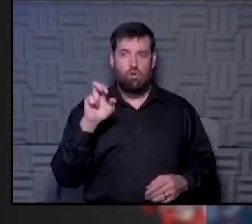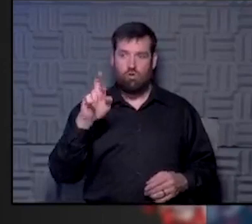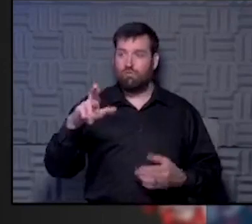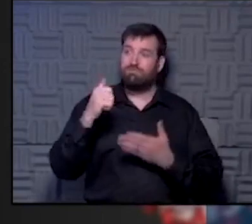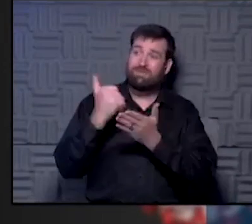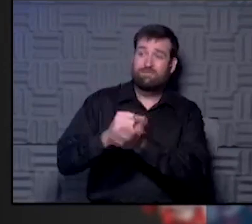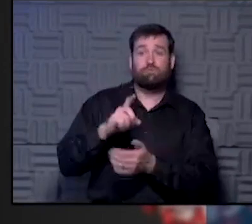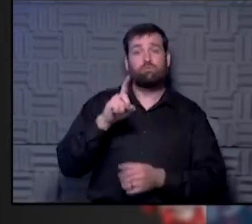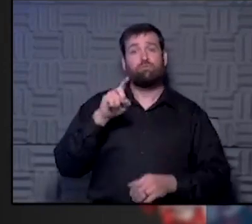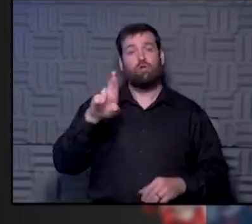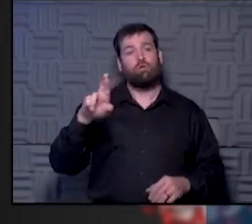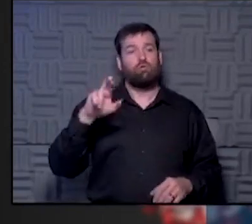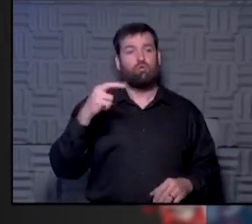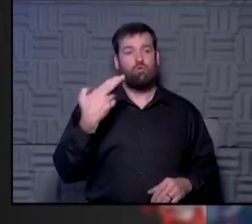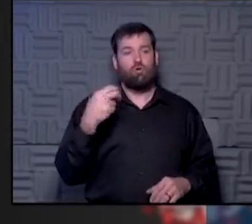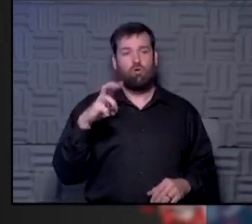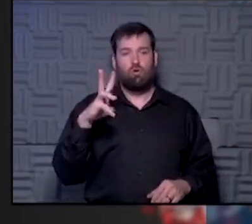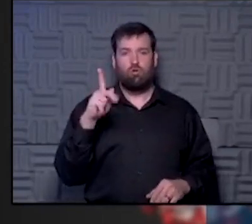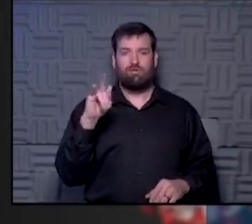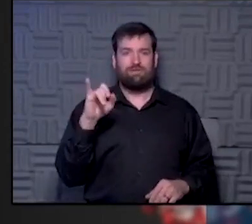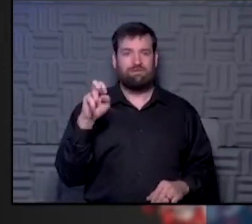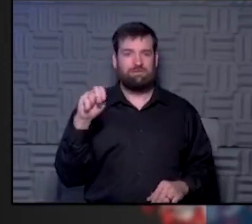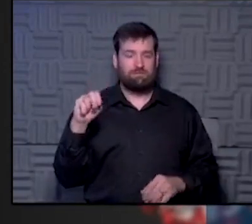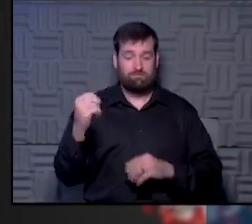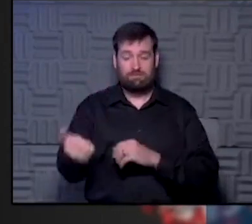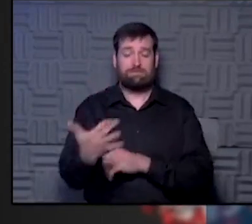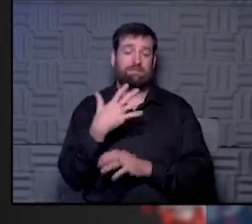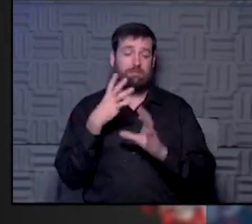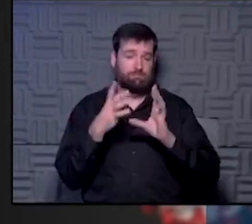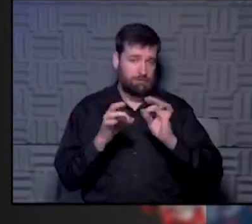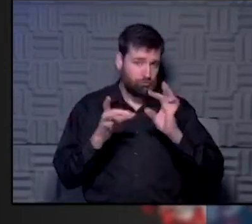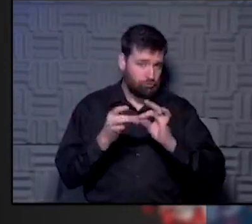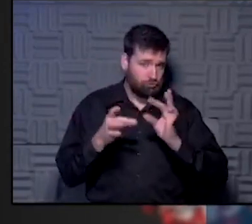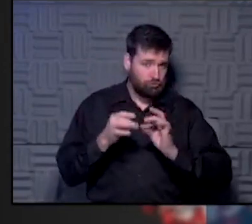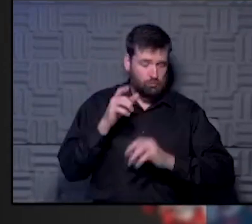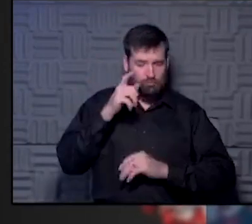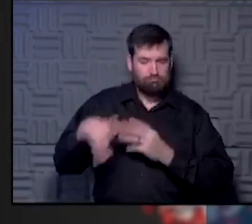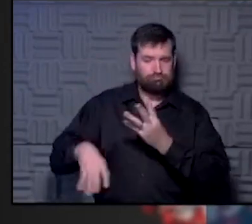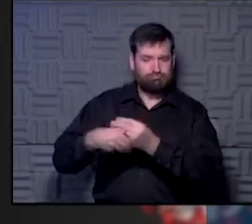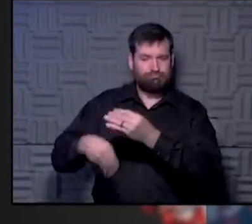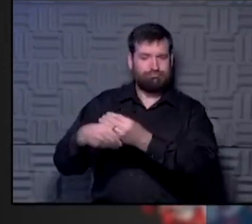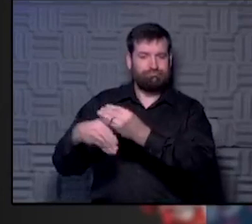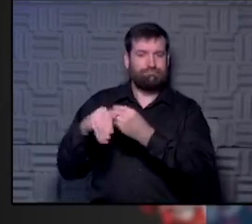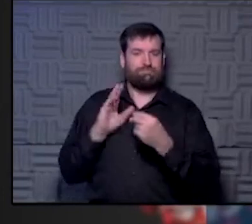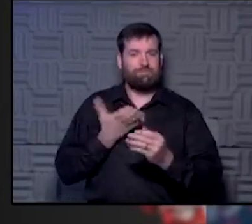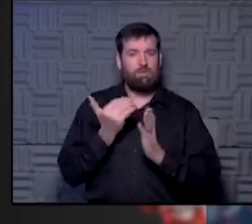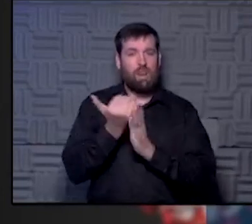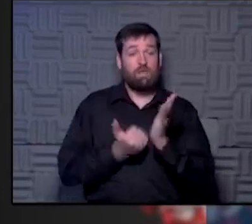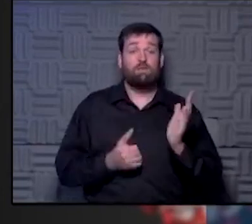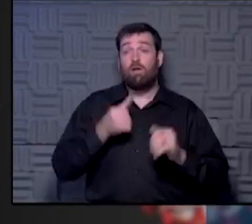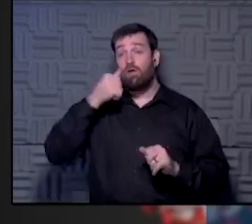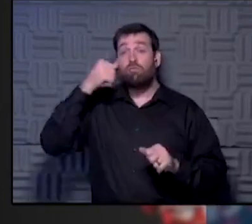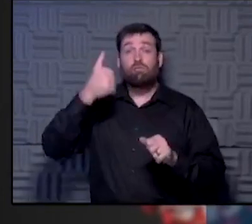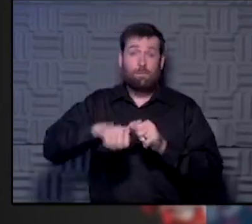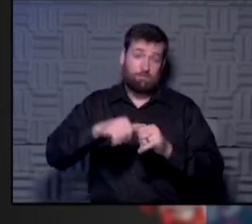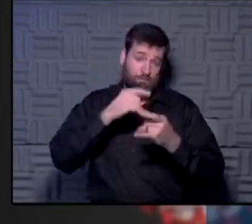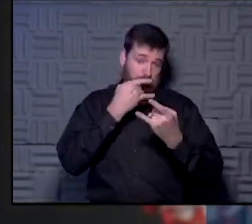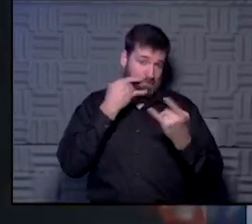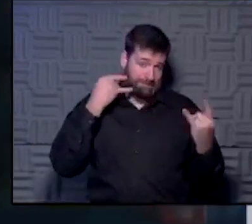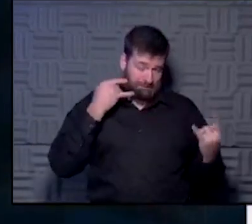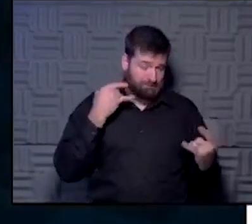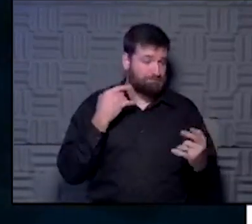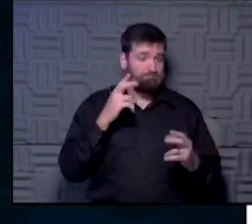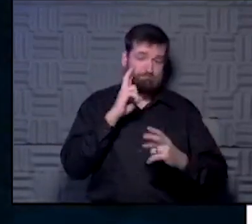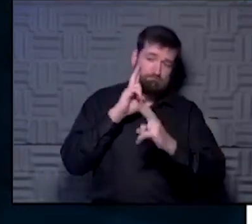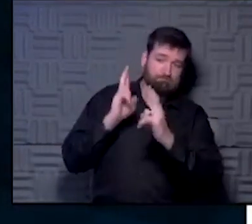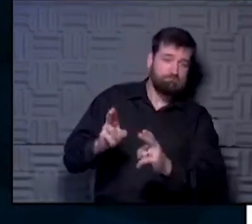answer your questions. So send them now if you want, and we will start adding them to our growing list. And remember to mask up in honor